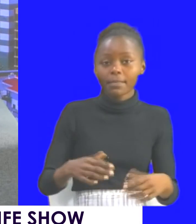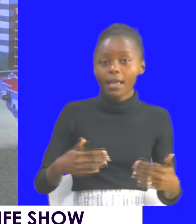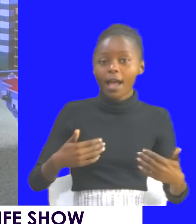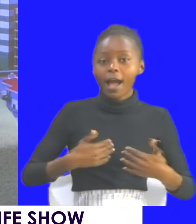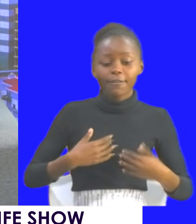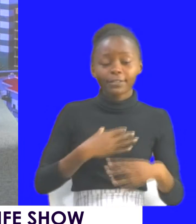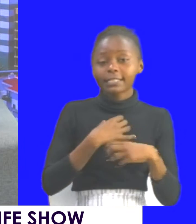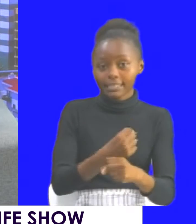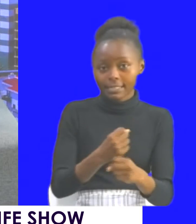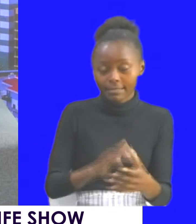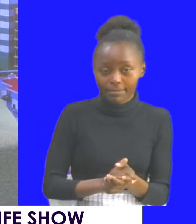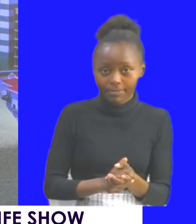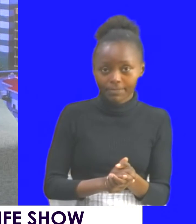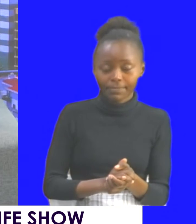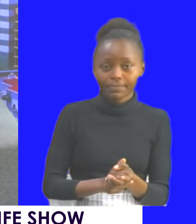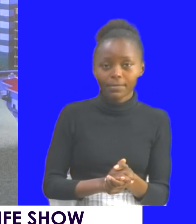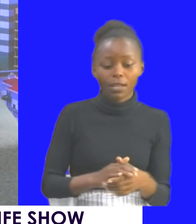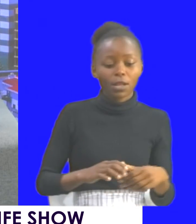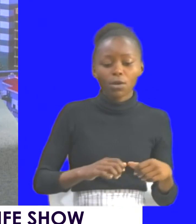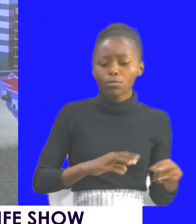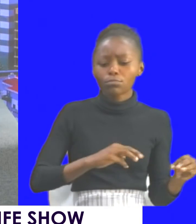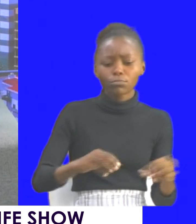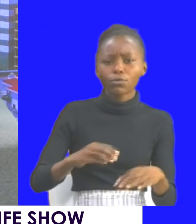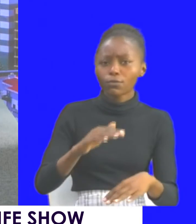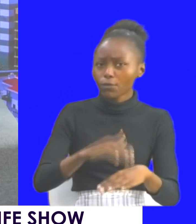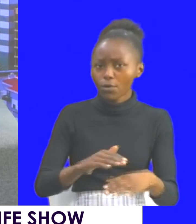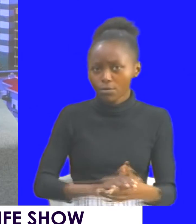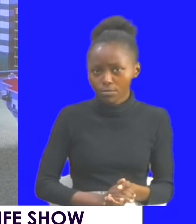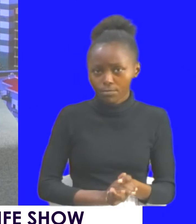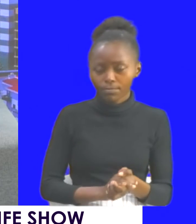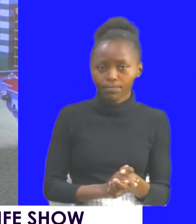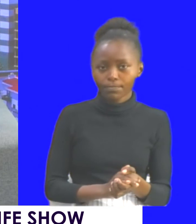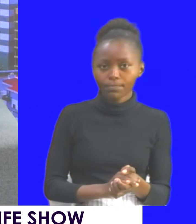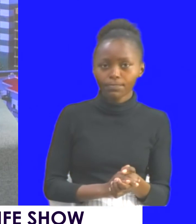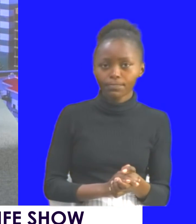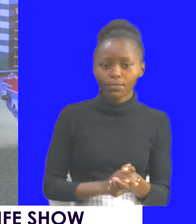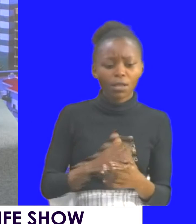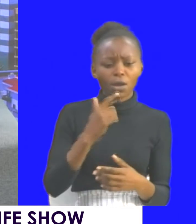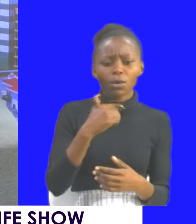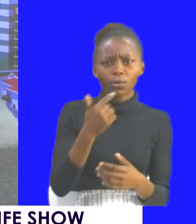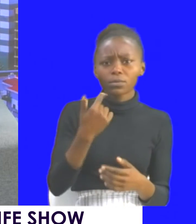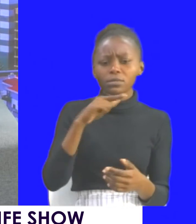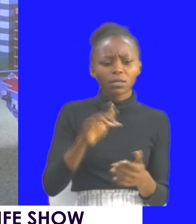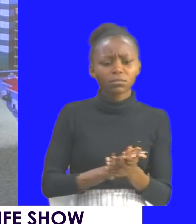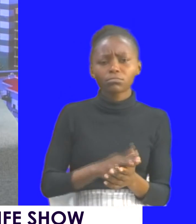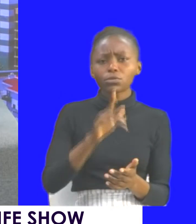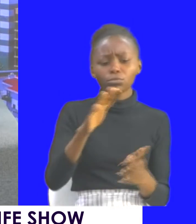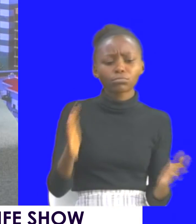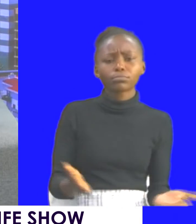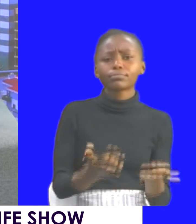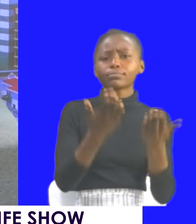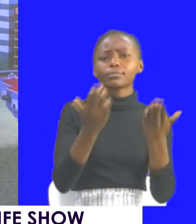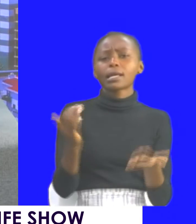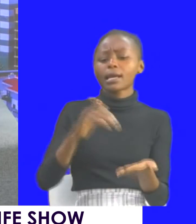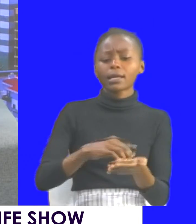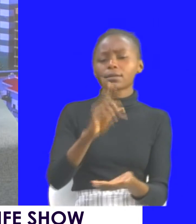strength to move on. Who said you will not make it? Come on. Who said you cannot rise up again?